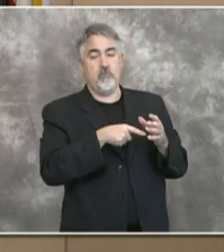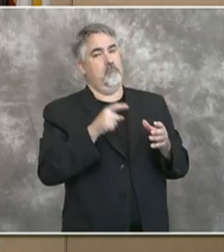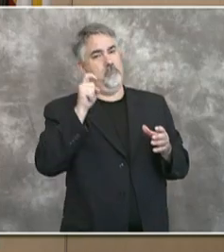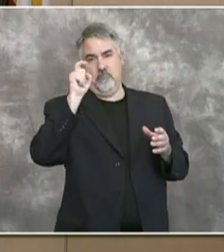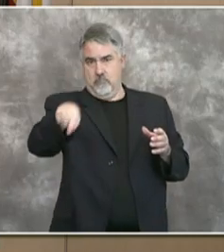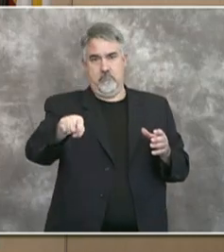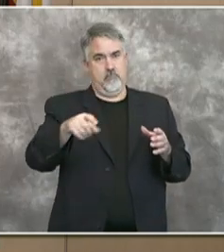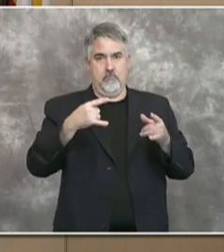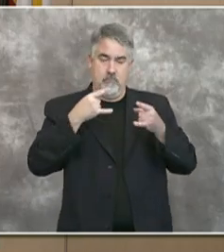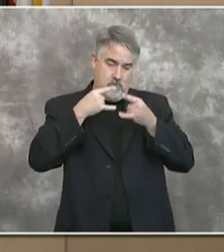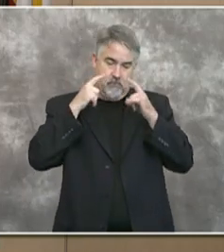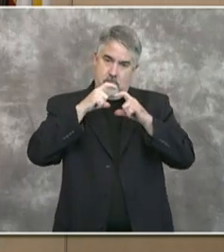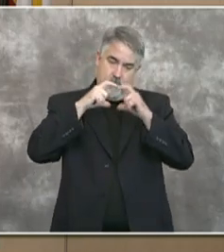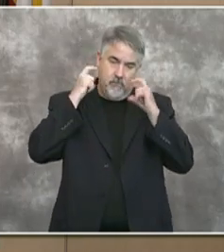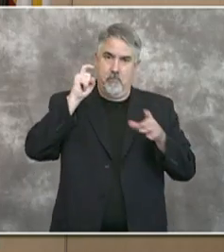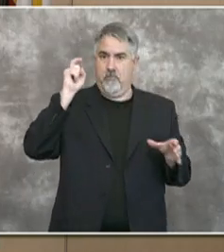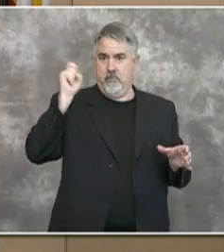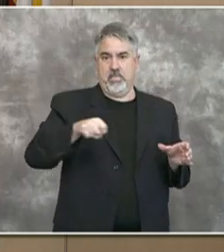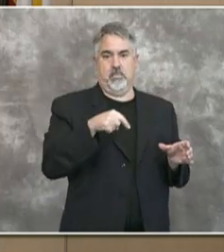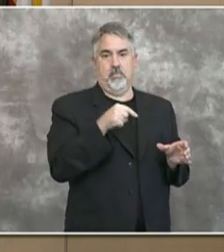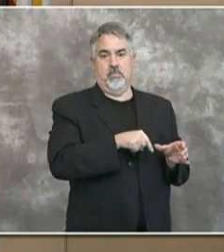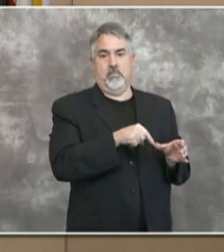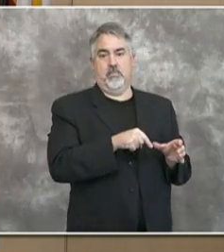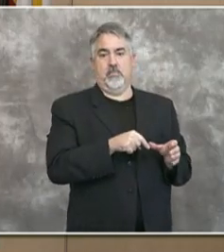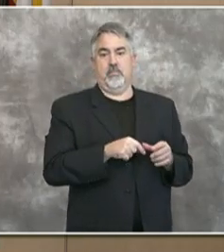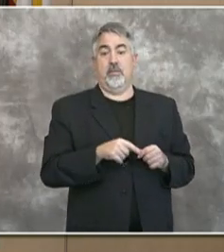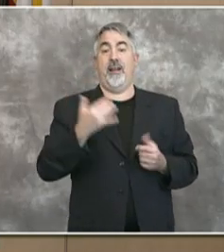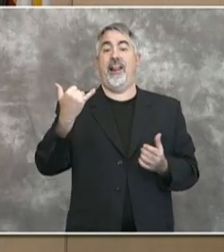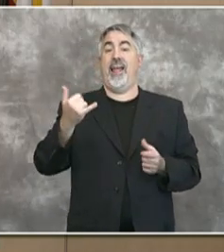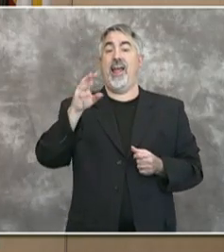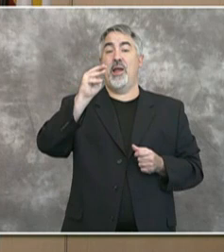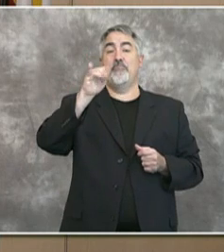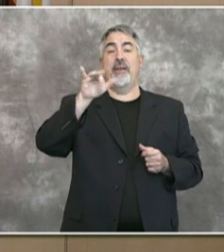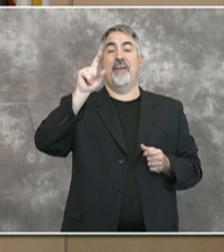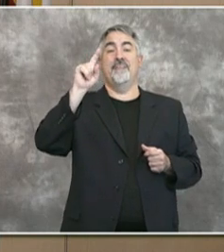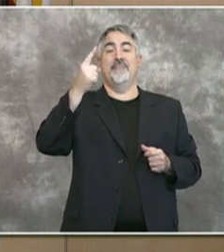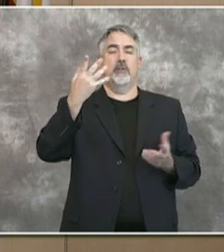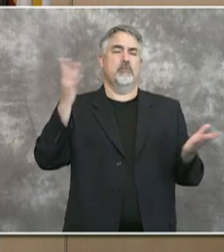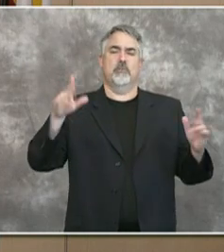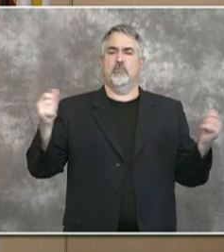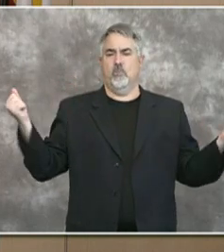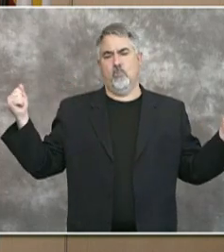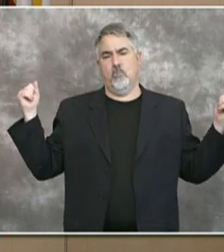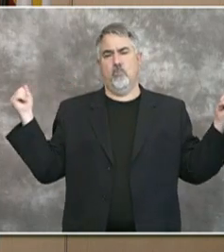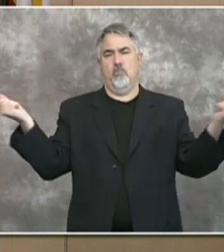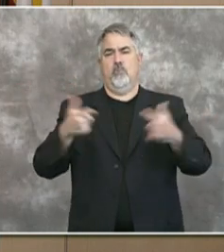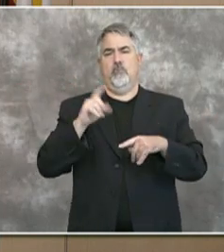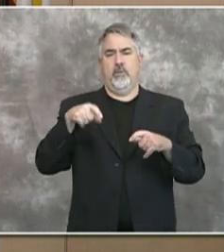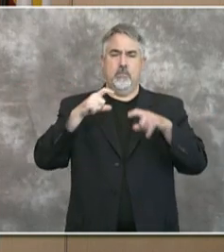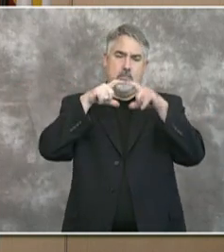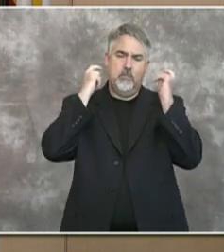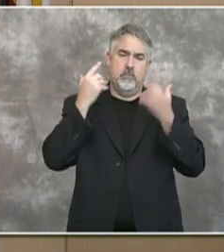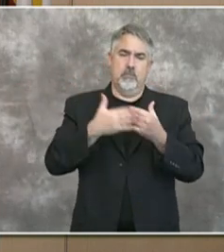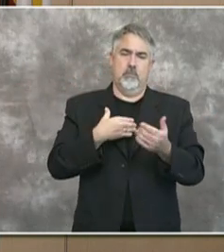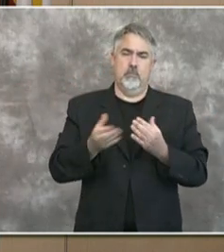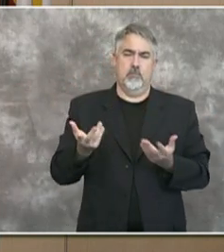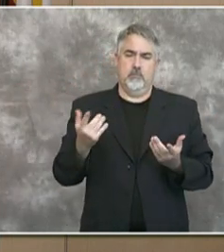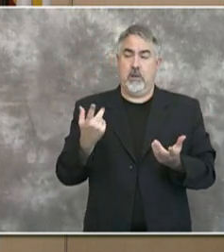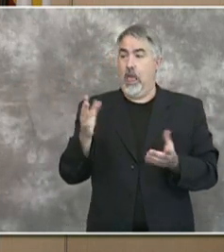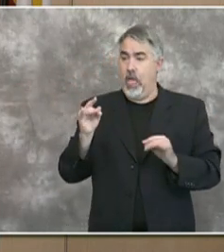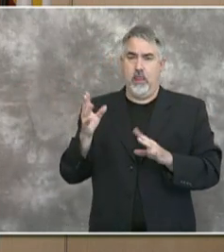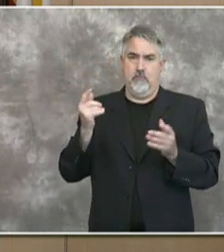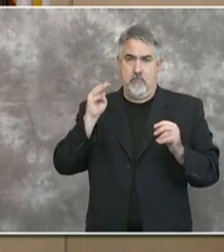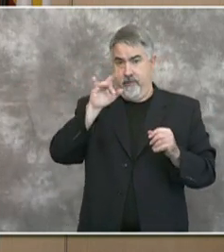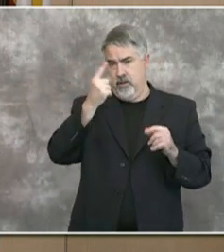beginning May 1st, we will make facial coverings mandatory for everyone in the